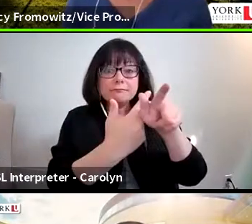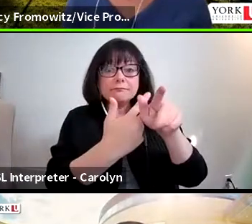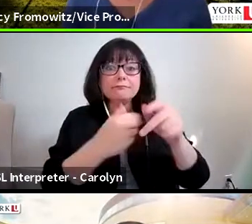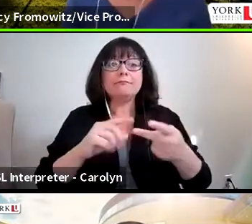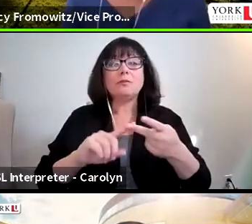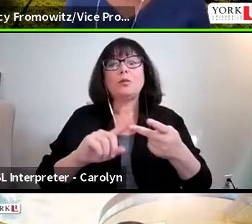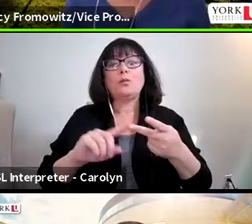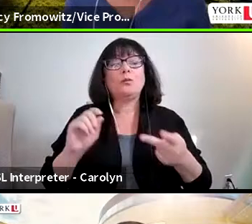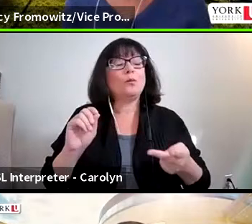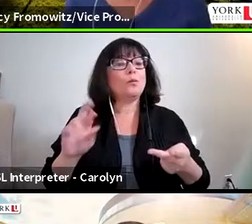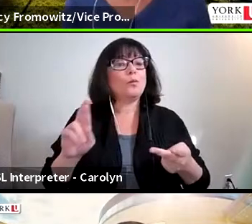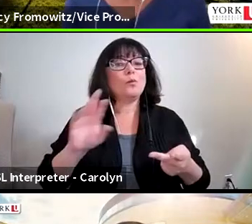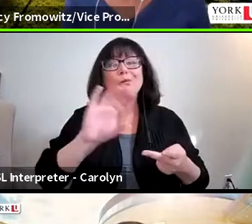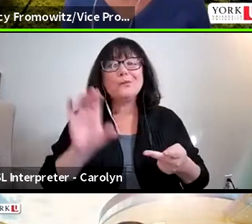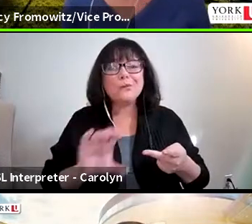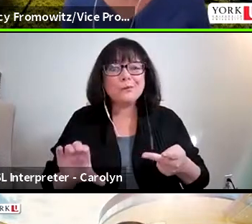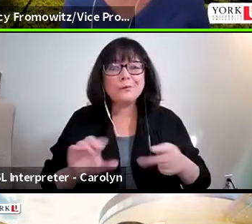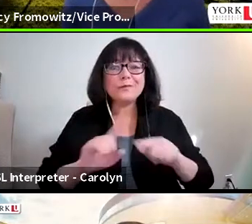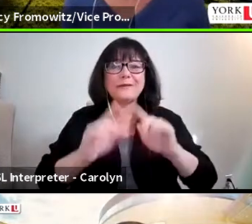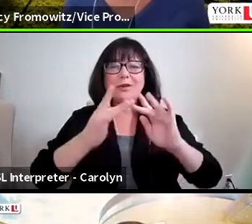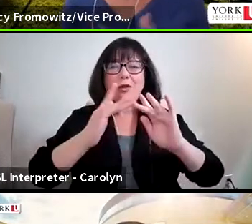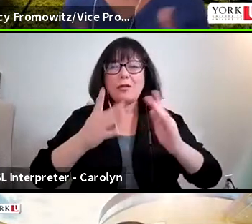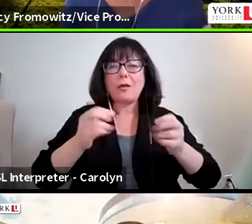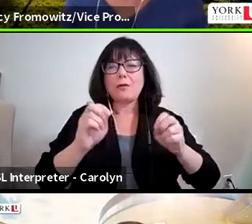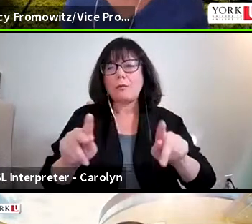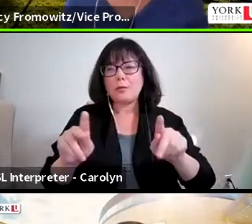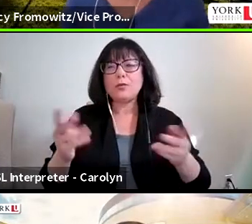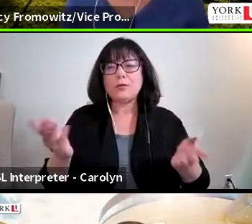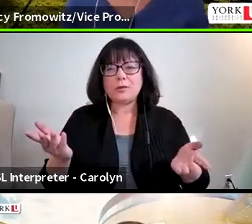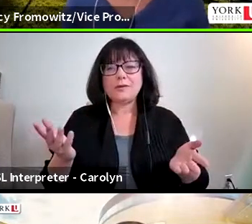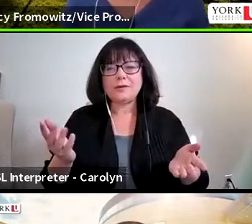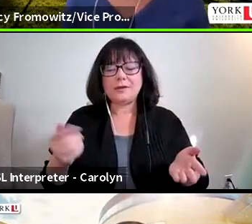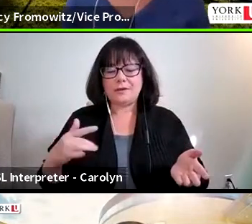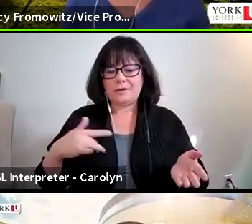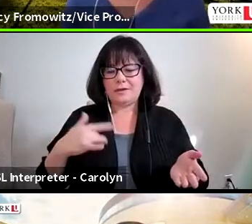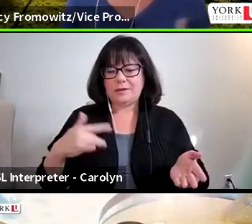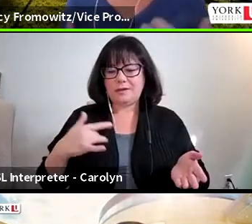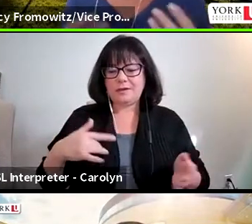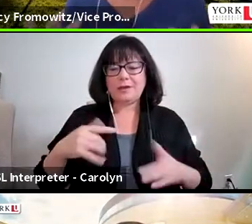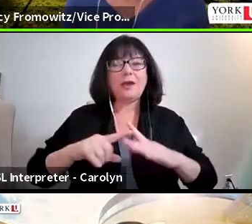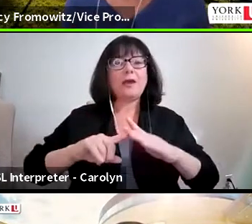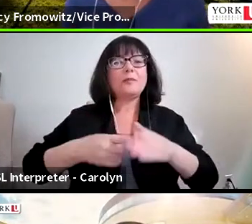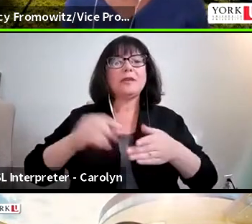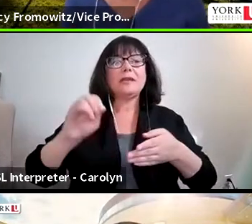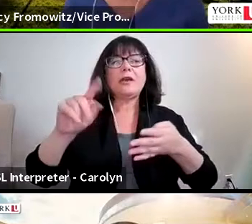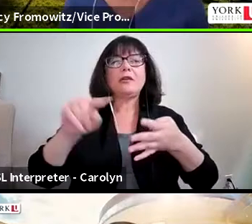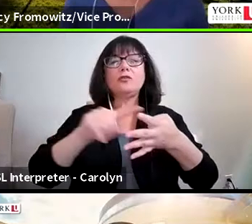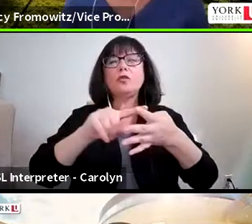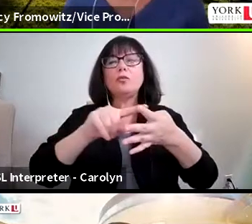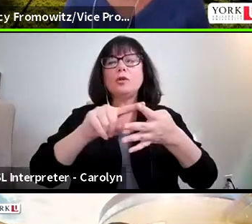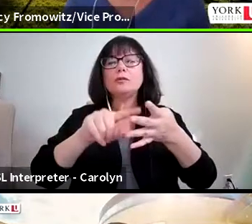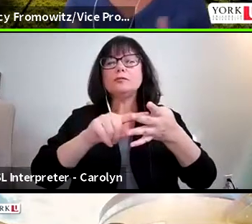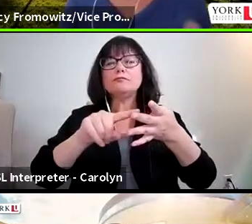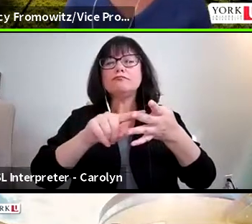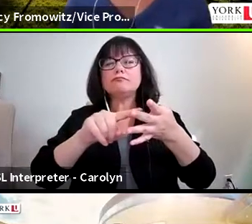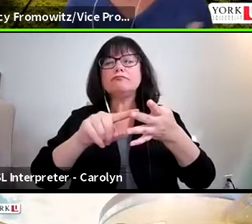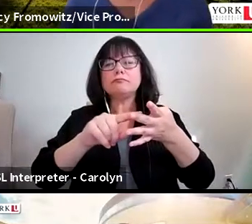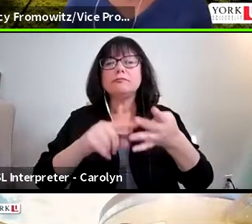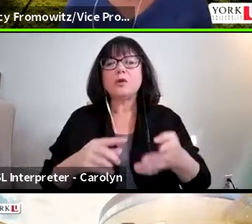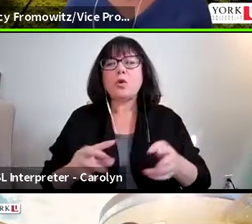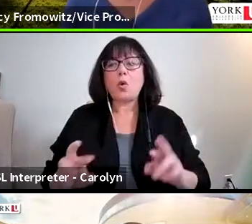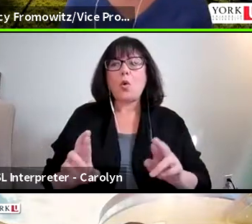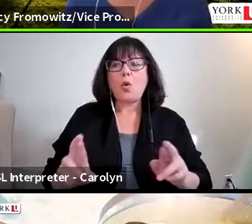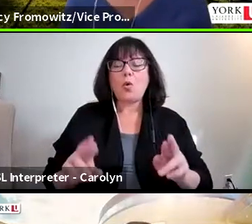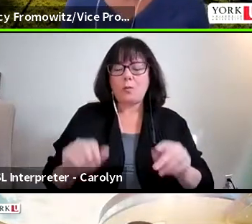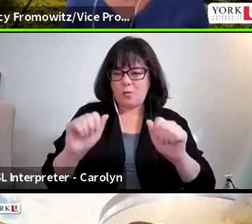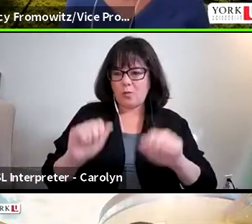October, at the latest, we will be letting our students know whether they might be able to go abroad and